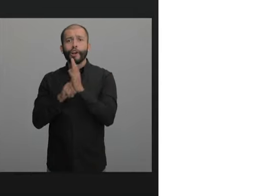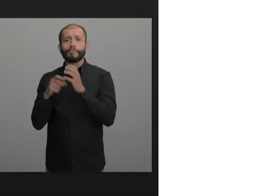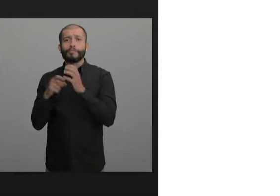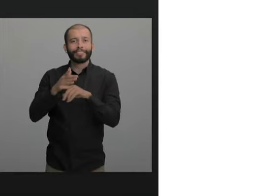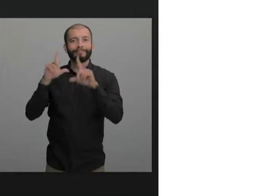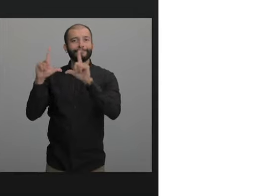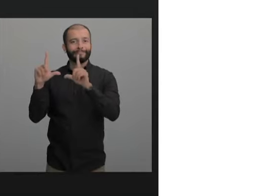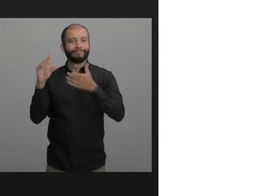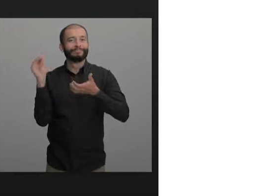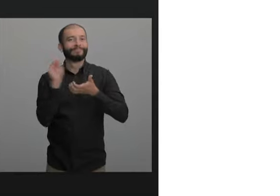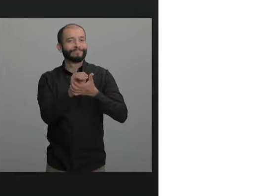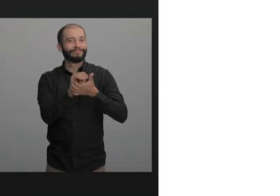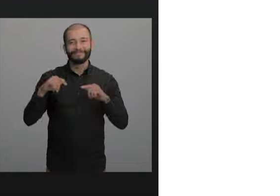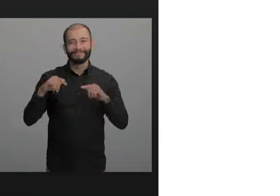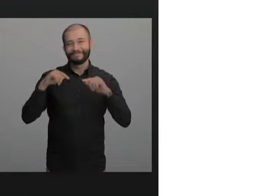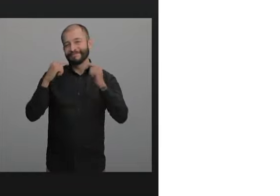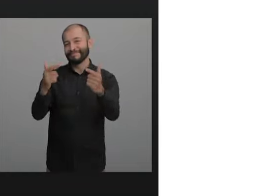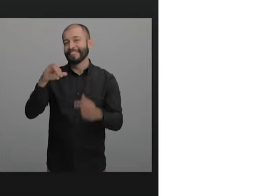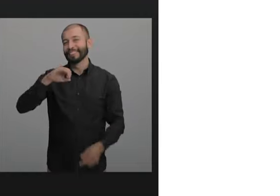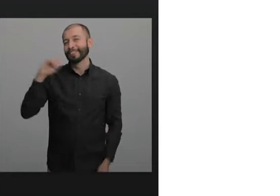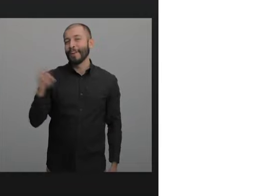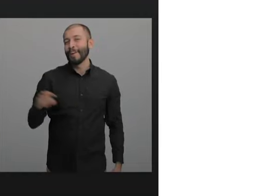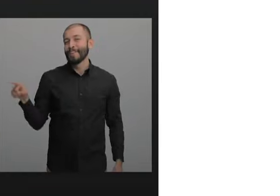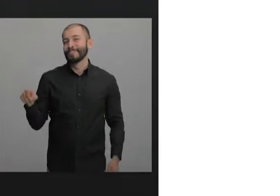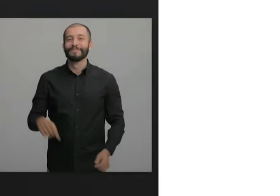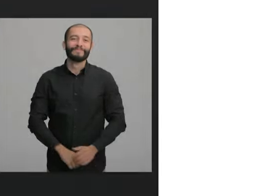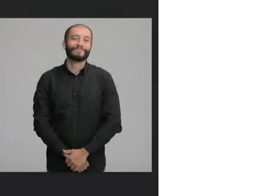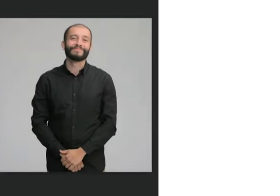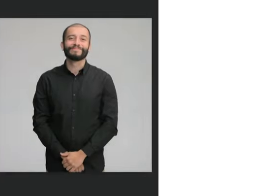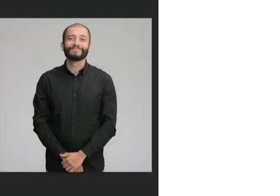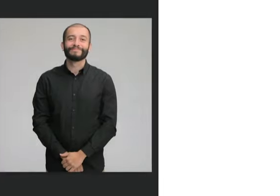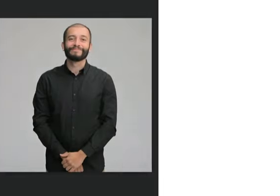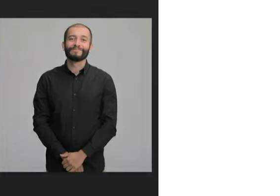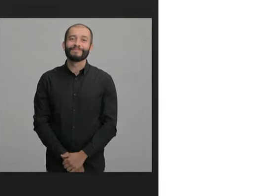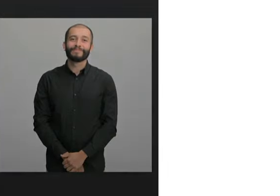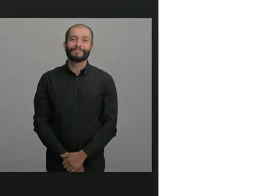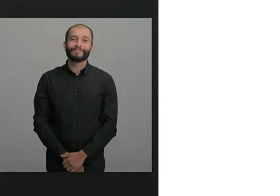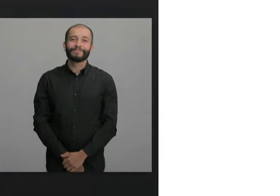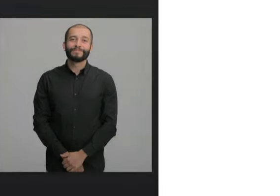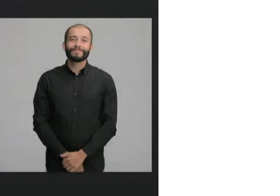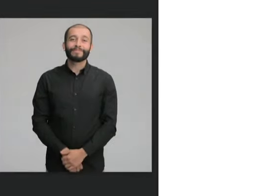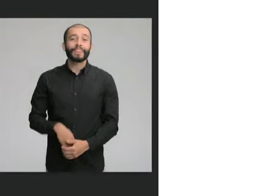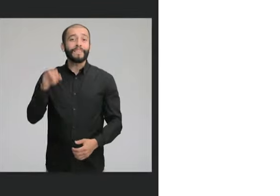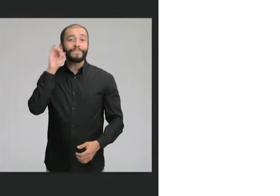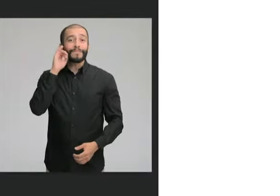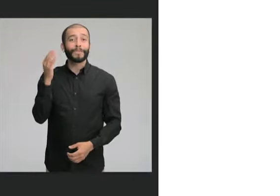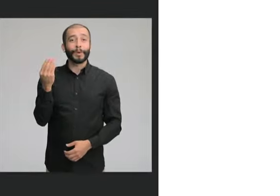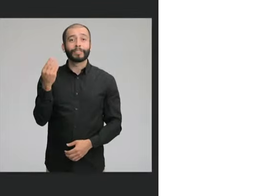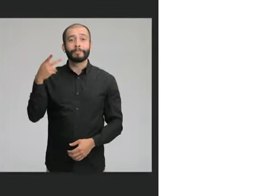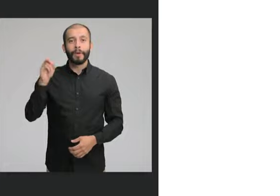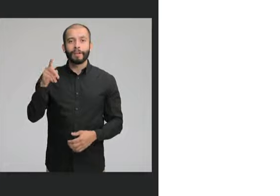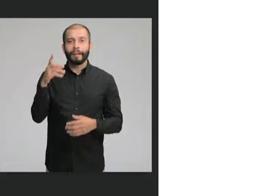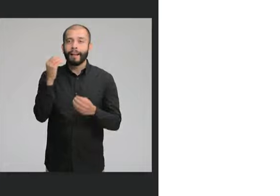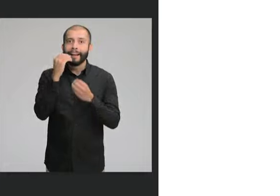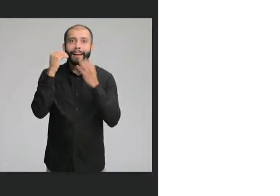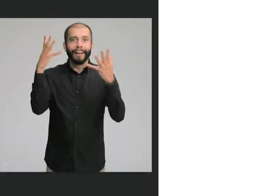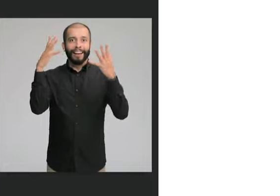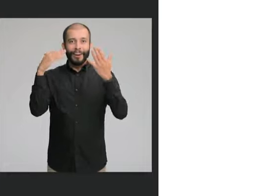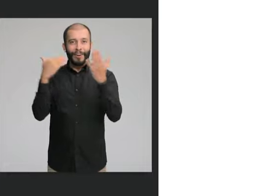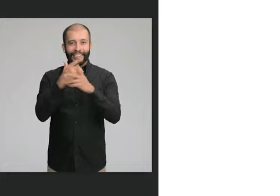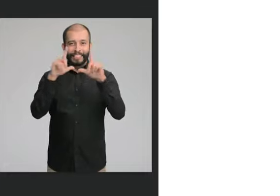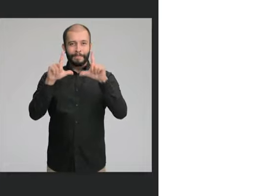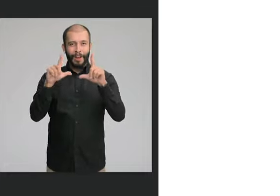stuff. These often happen. The interactive. So we lost the notch. Great. iPhone 14 Pro has a stunning new display with